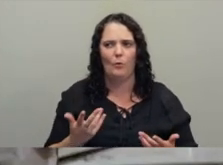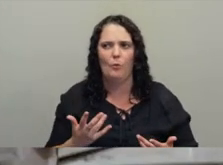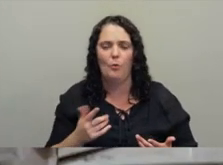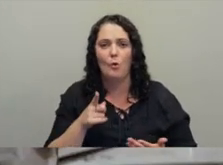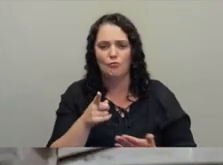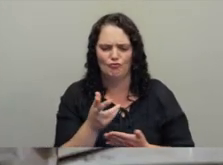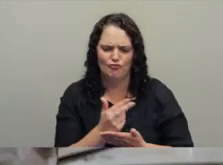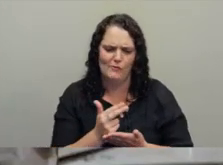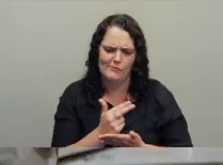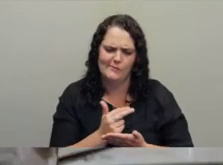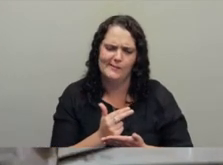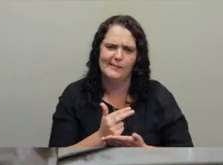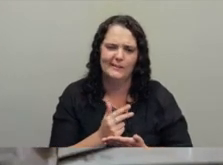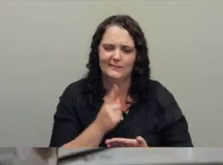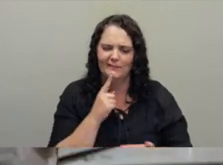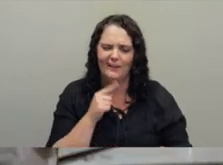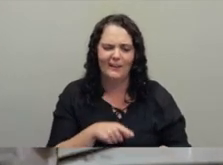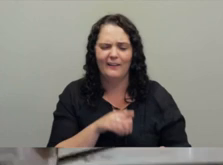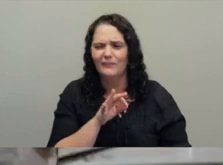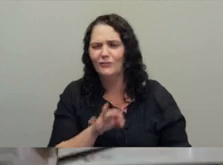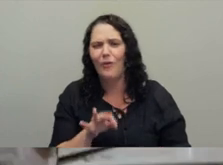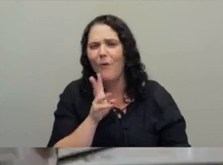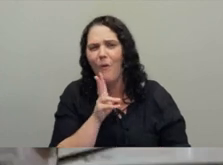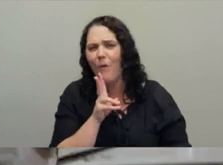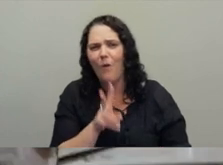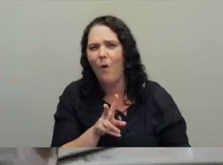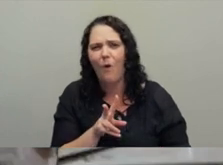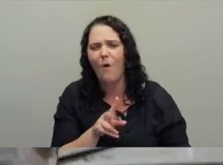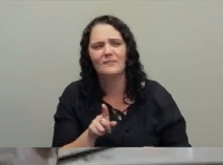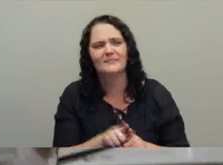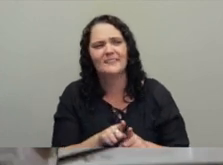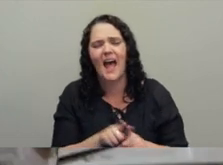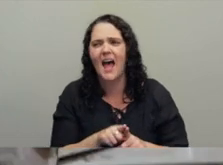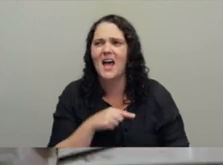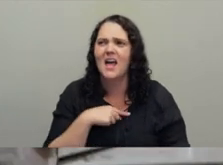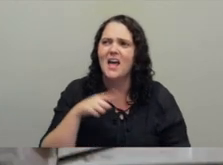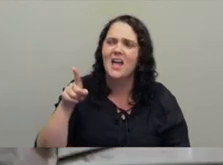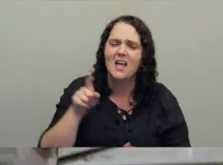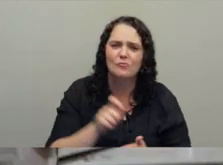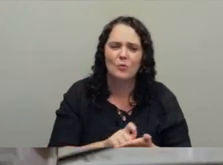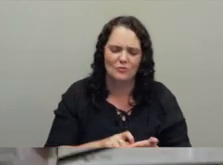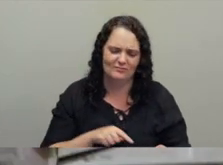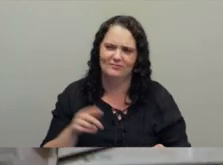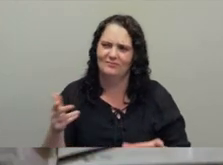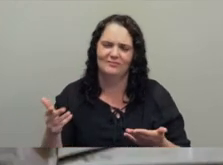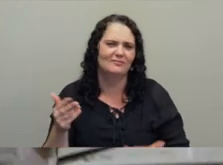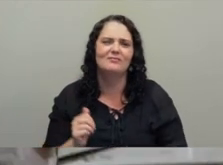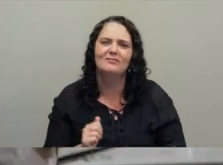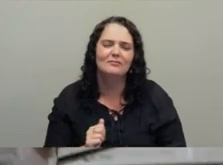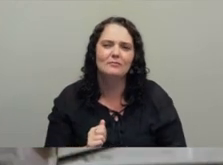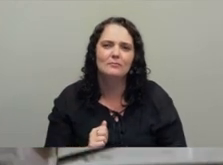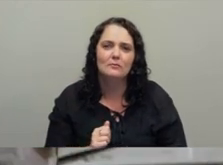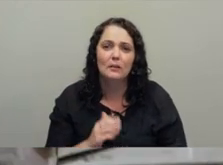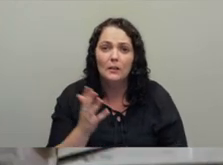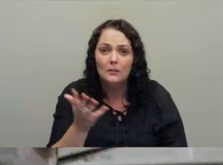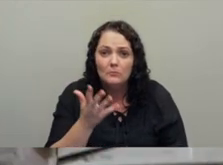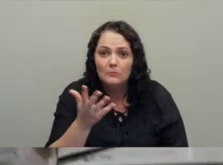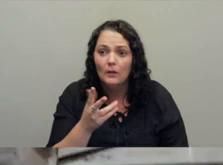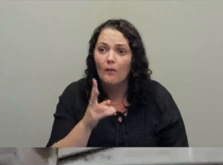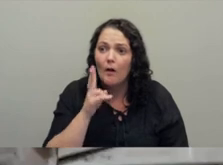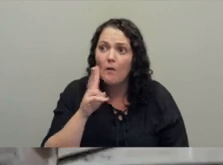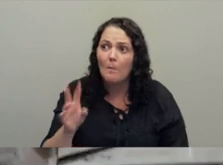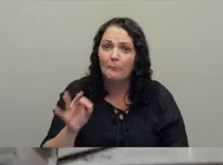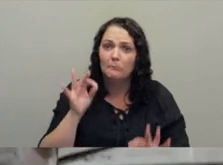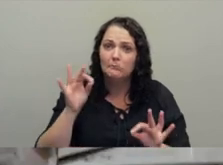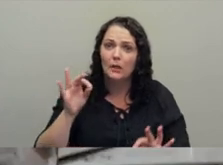look like the thing that I'm drawing, and that's what makes it bad. But resemblance doesn't necessarily equal goodness, right? You can